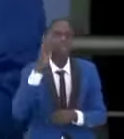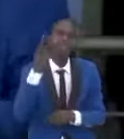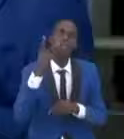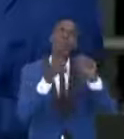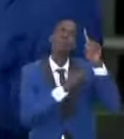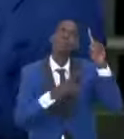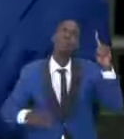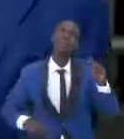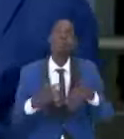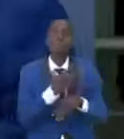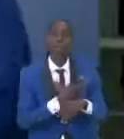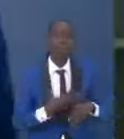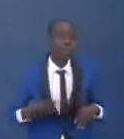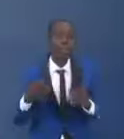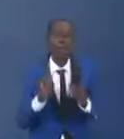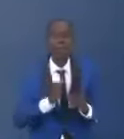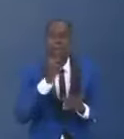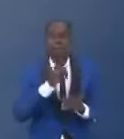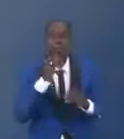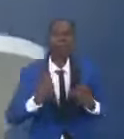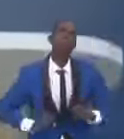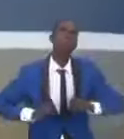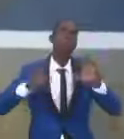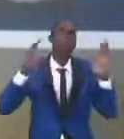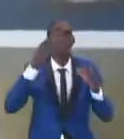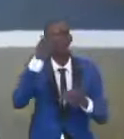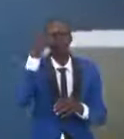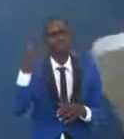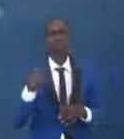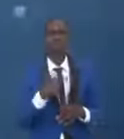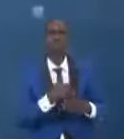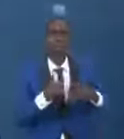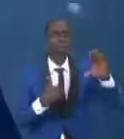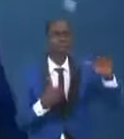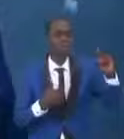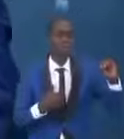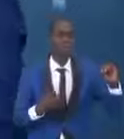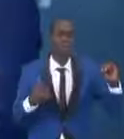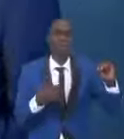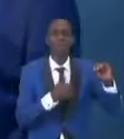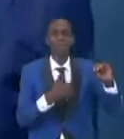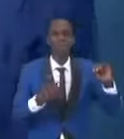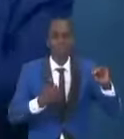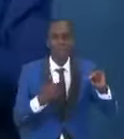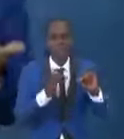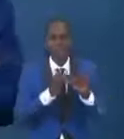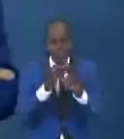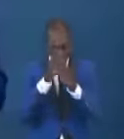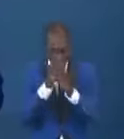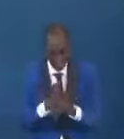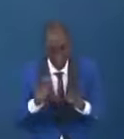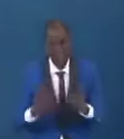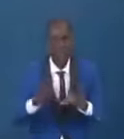Lord. And we're not giving up. We're not saying, because, you know, we have Khan, we have a respected chairman, we